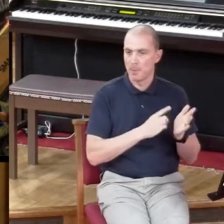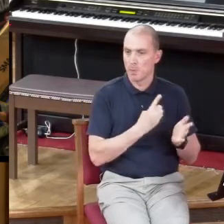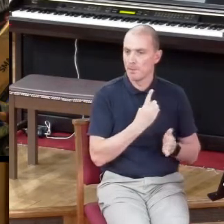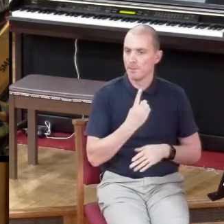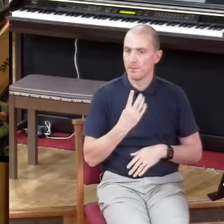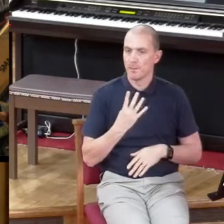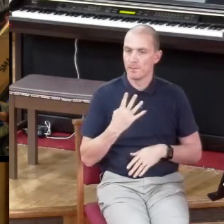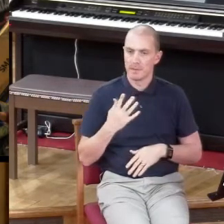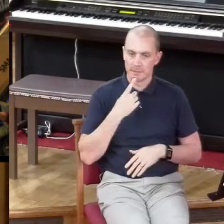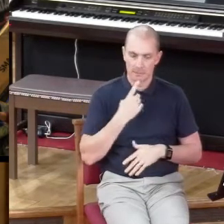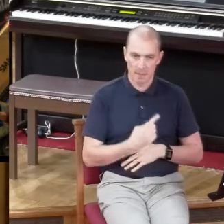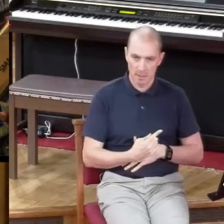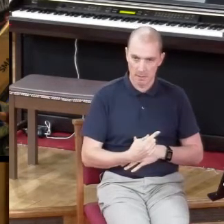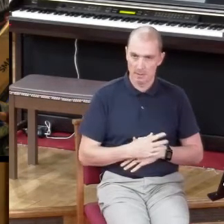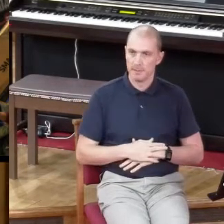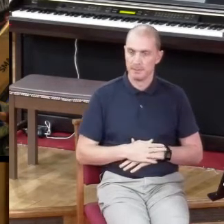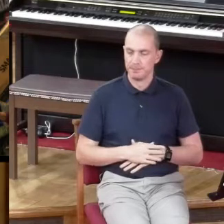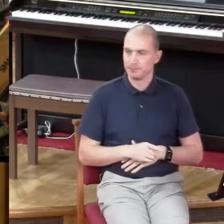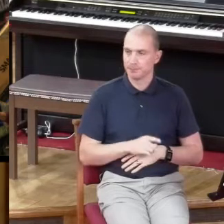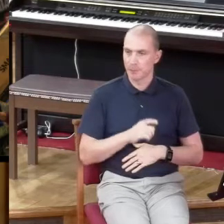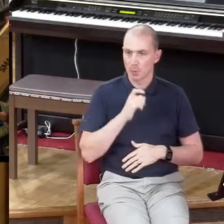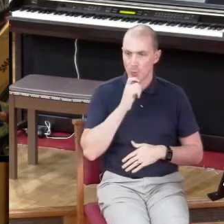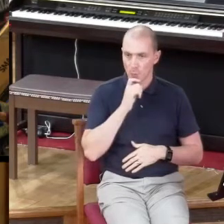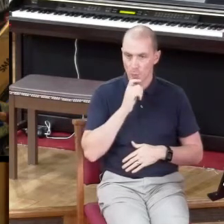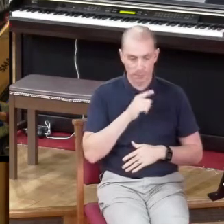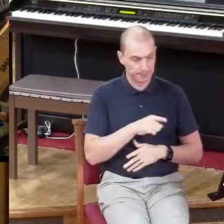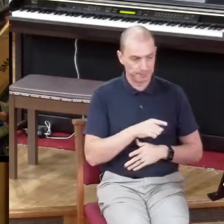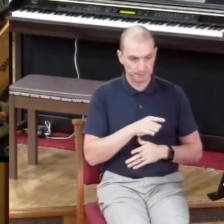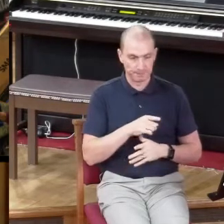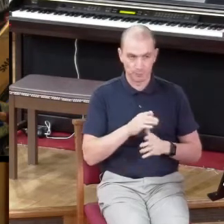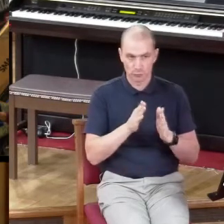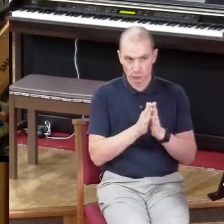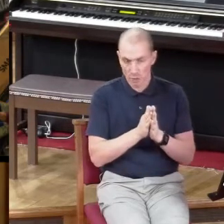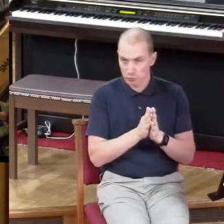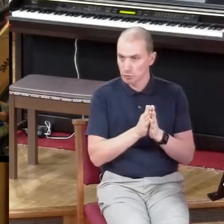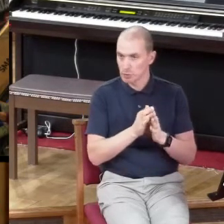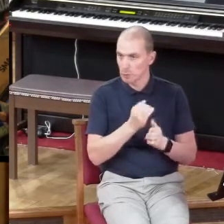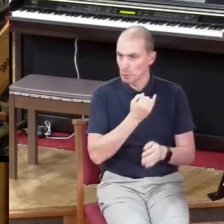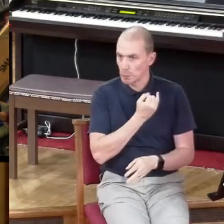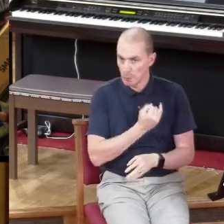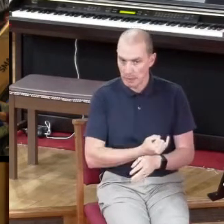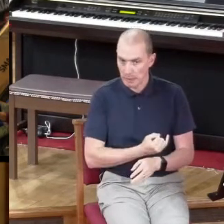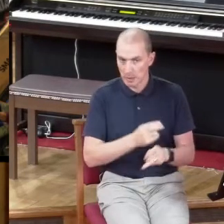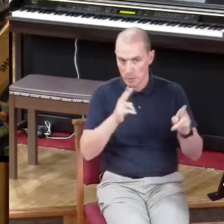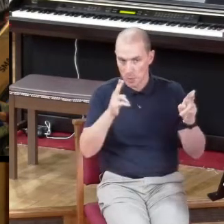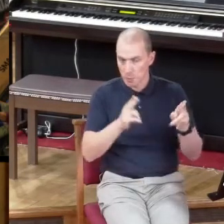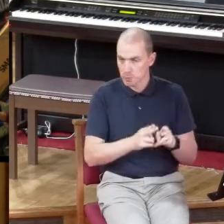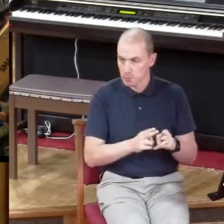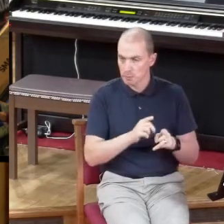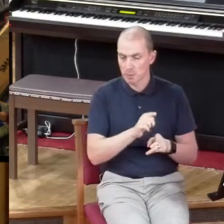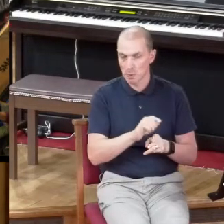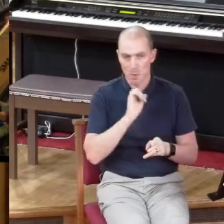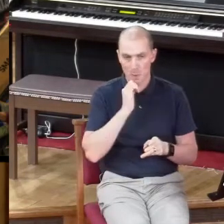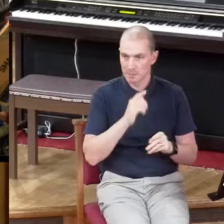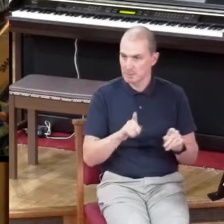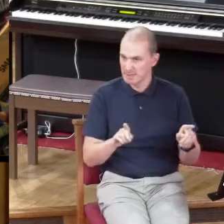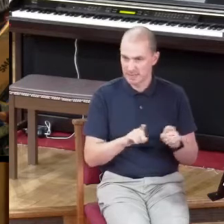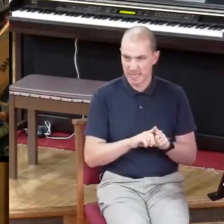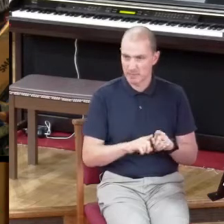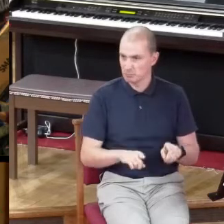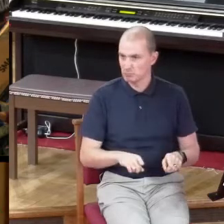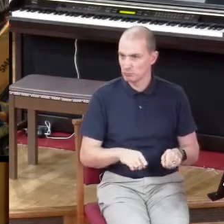the church, however stripped down that church may be, however weak that church may be, will have the same challenges and the